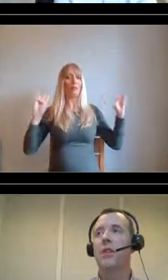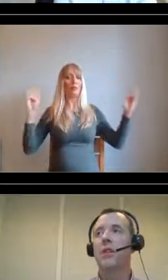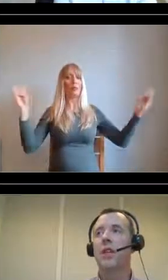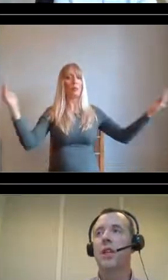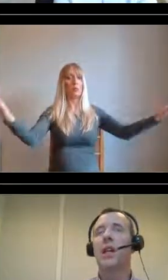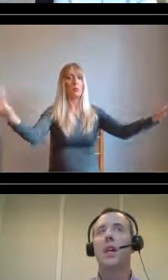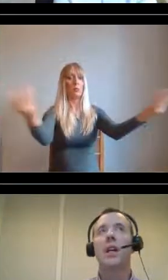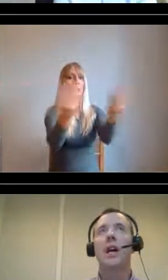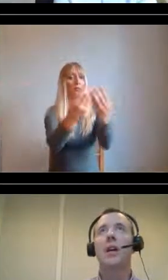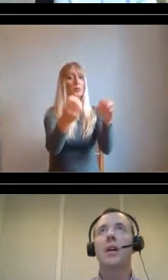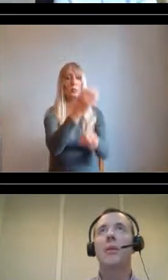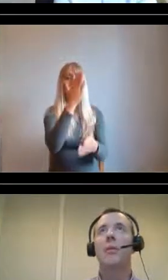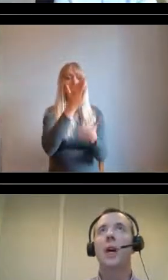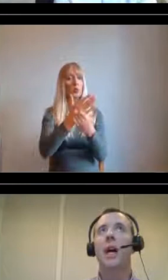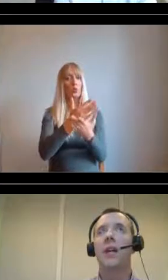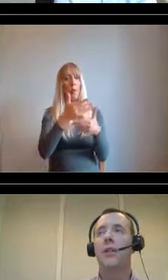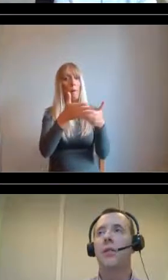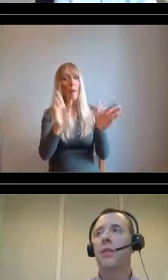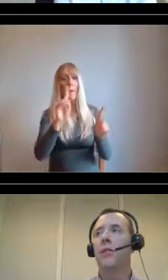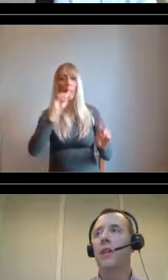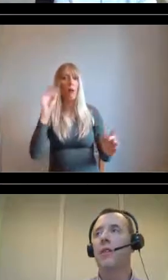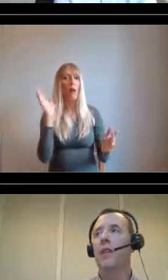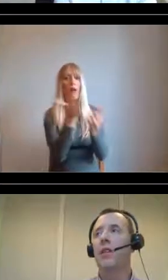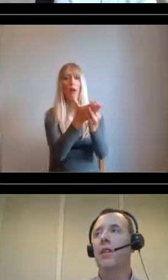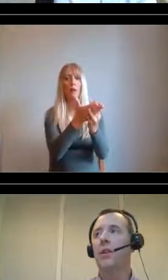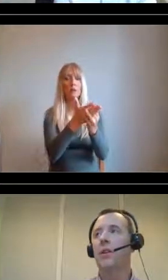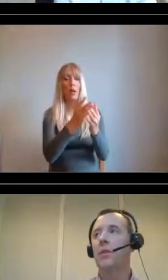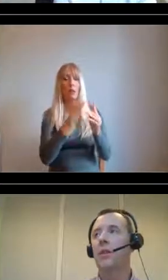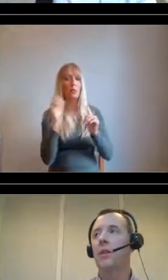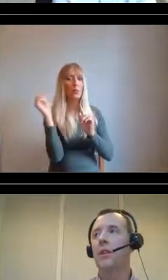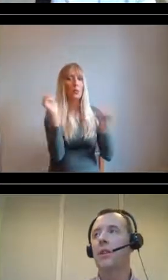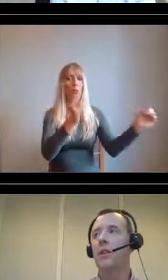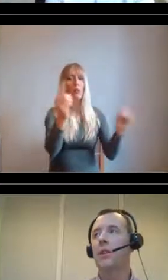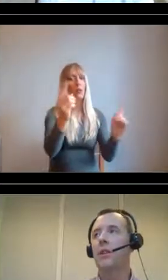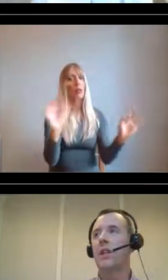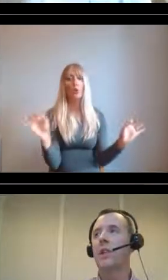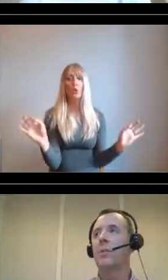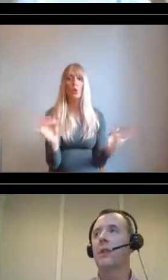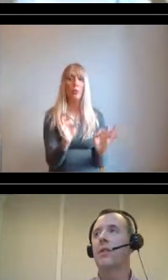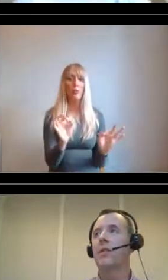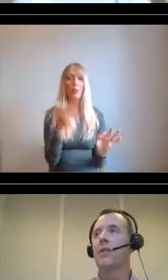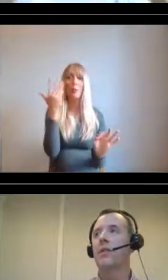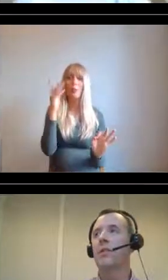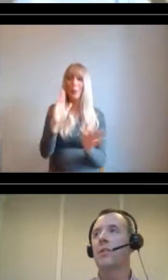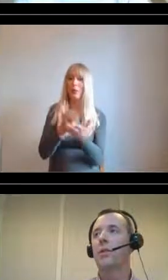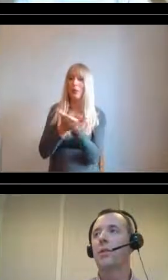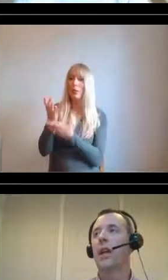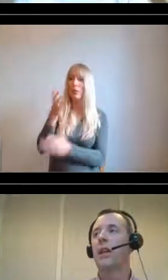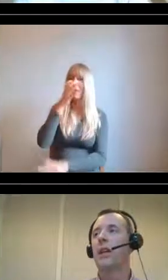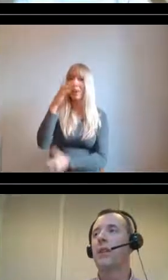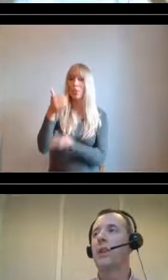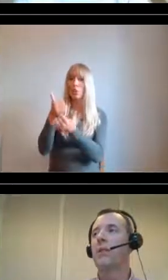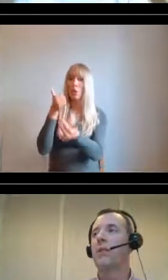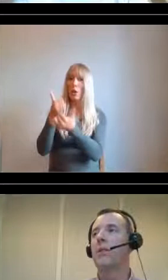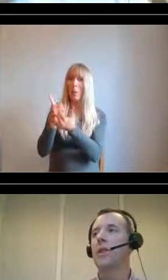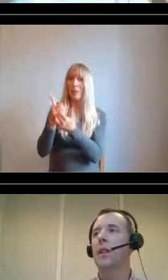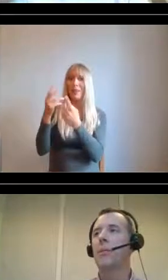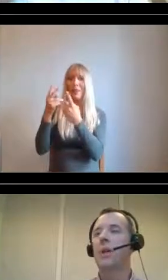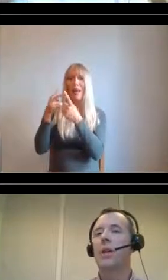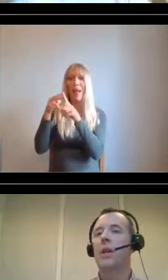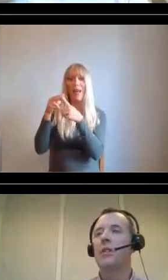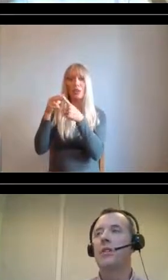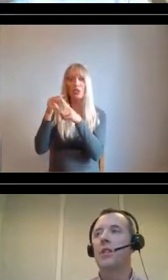ensure security. And in fact, Gary and I were talking to the utilities engineer about this morning, and there